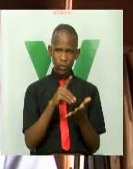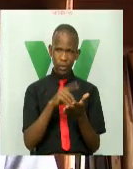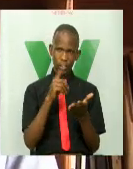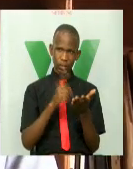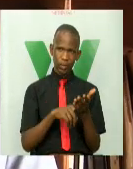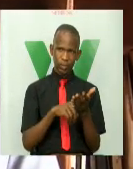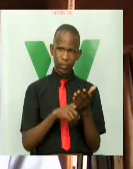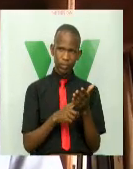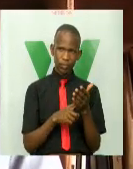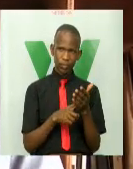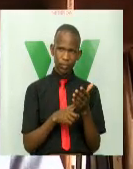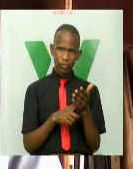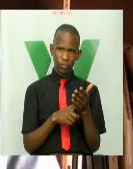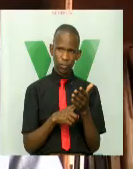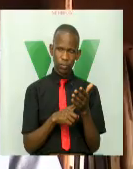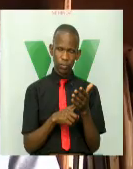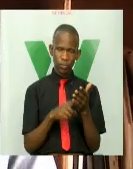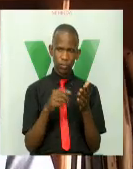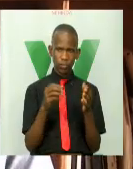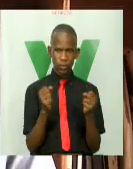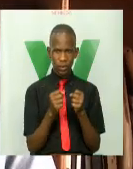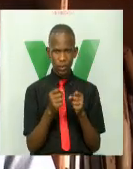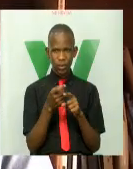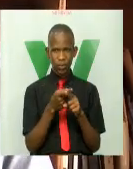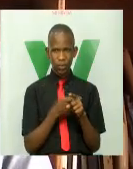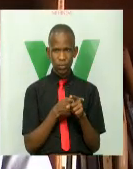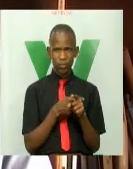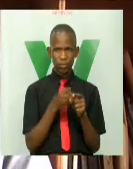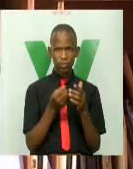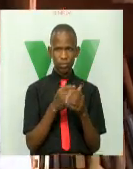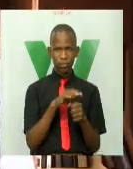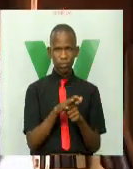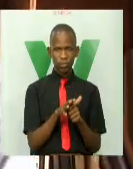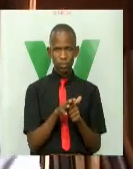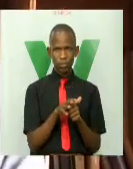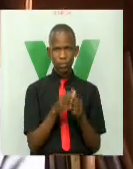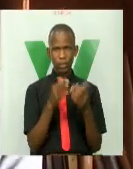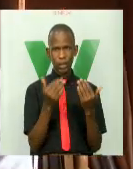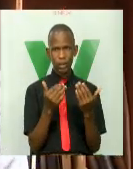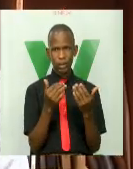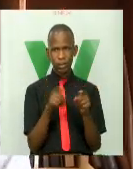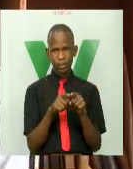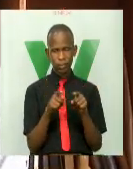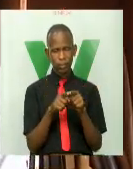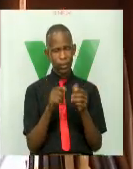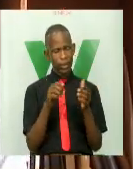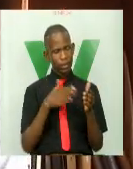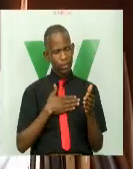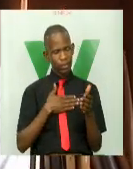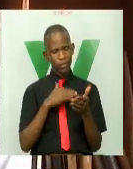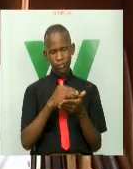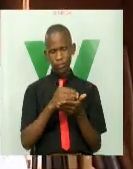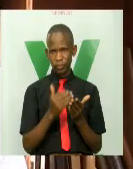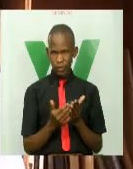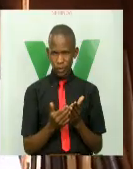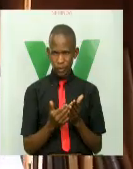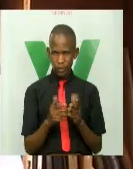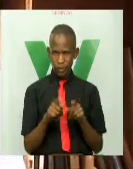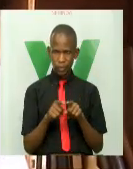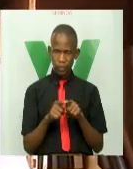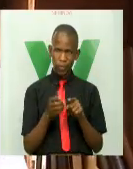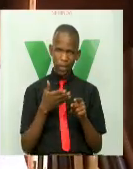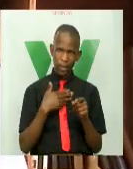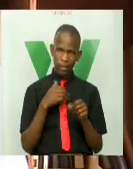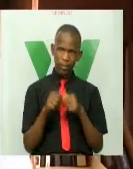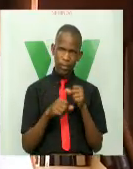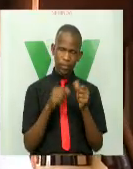got sick and died. We lost the number of pediatricians in the year, so it's just in research. And also in my own department here, I had more than